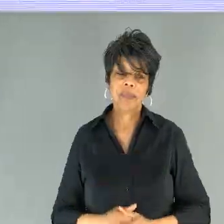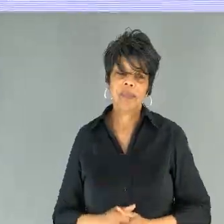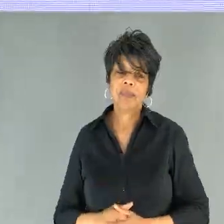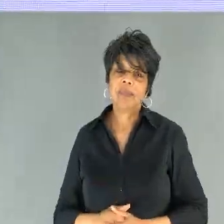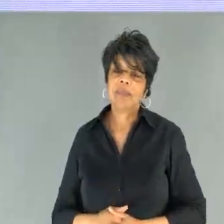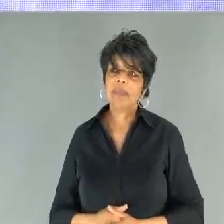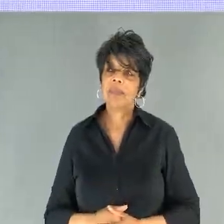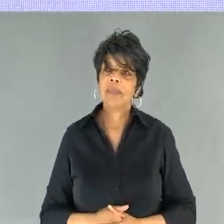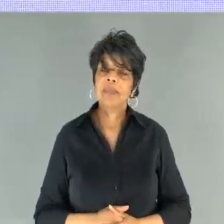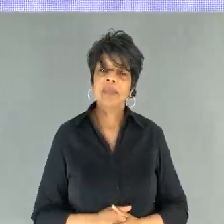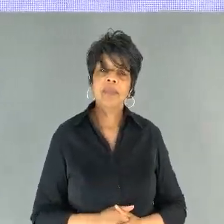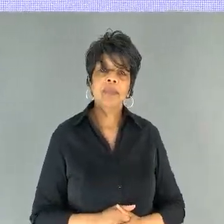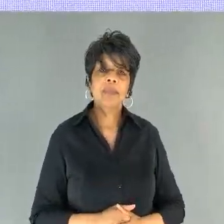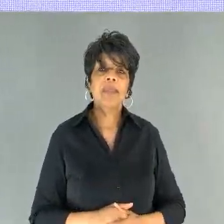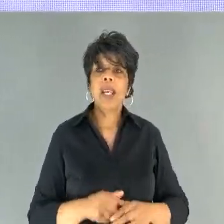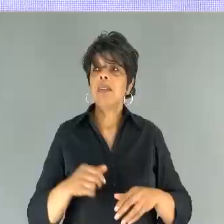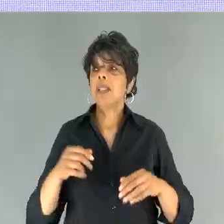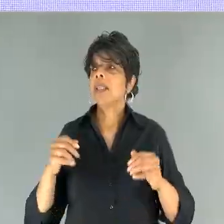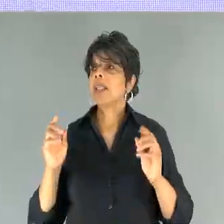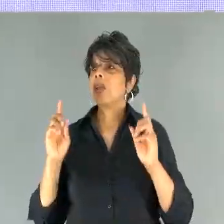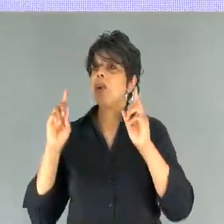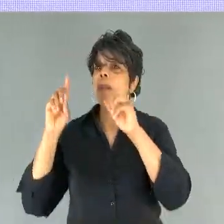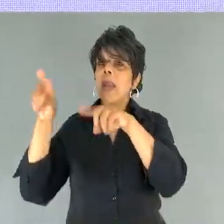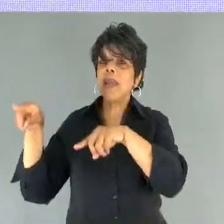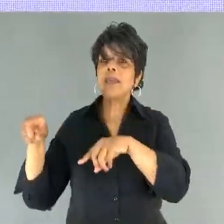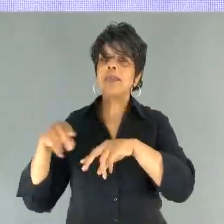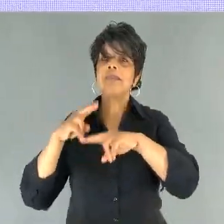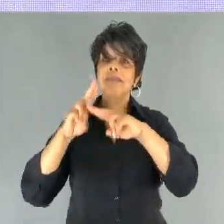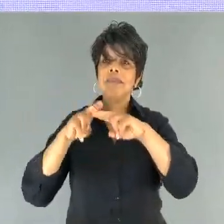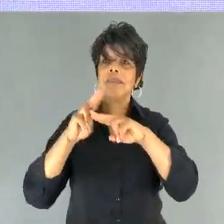Go. You can go back to your seats. And